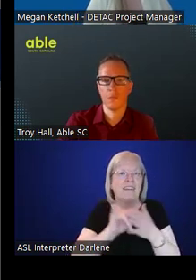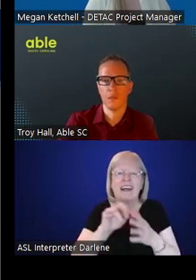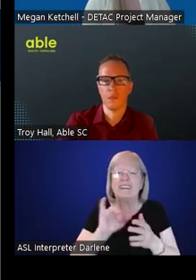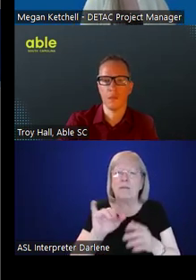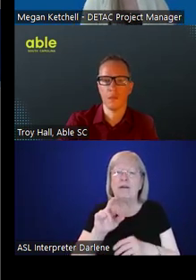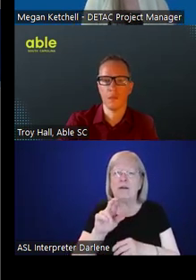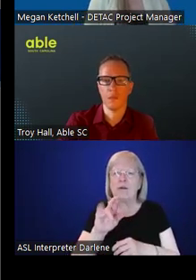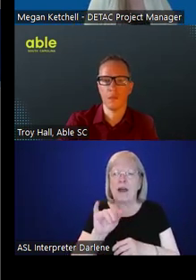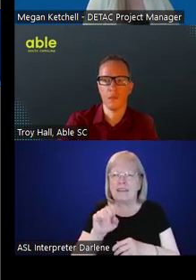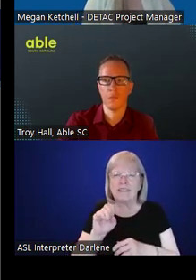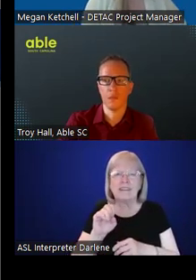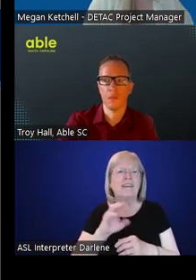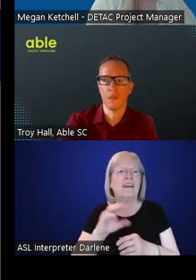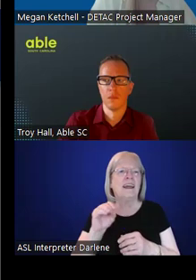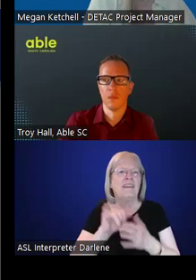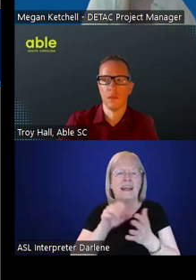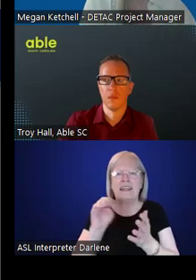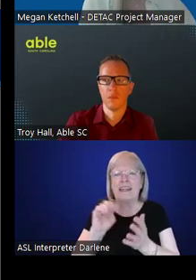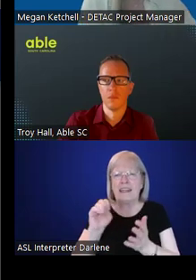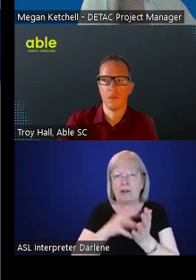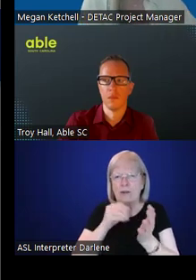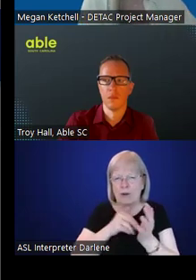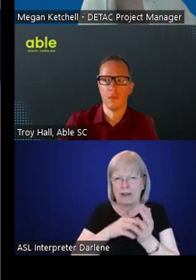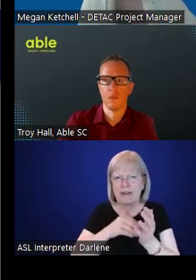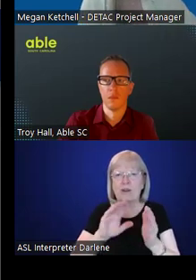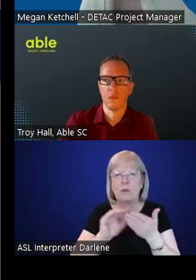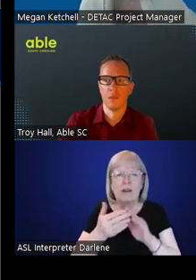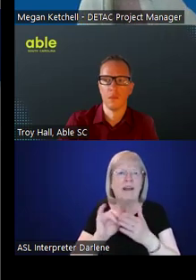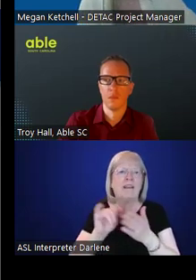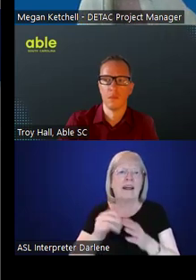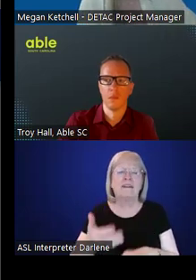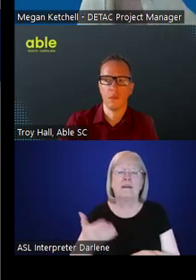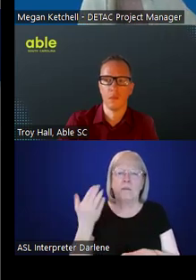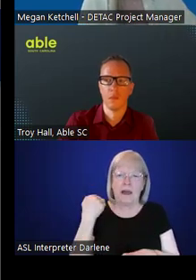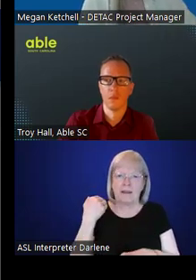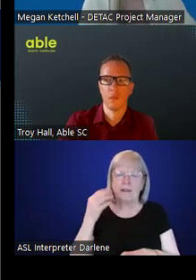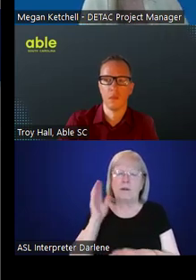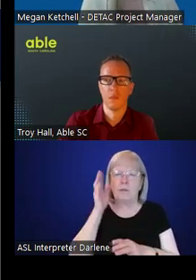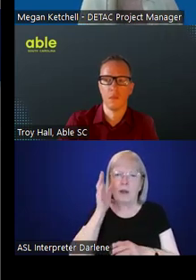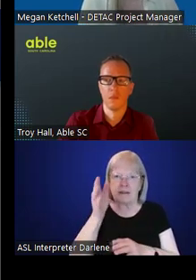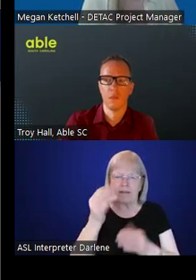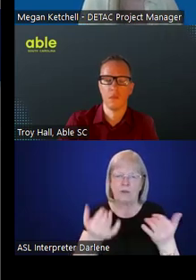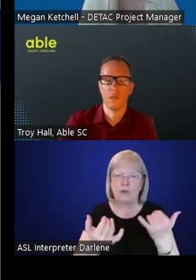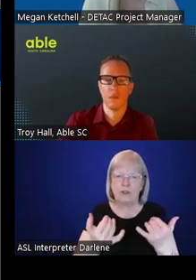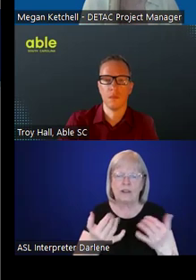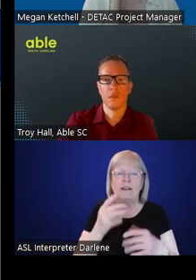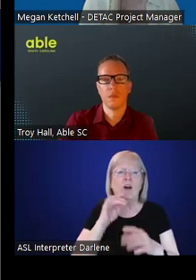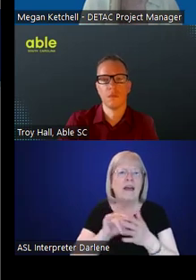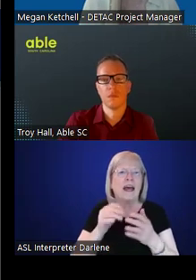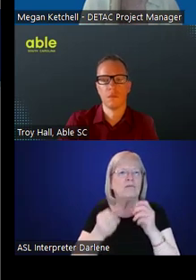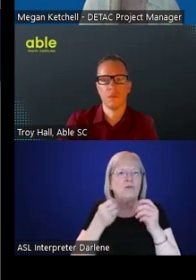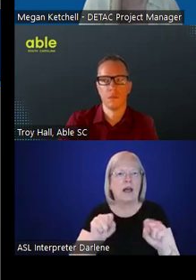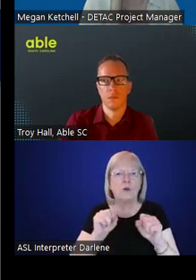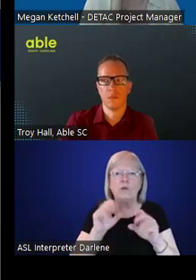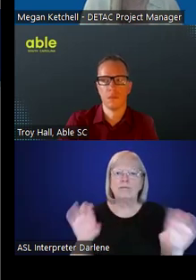e-learning community, which is called the Past, Present, and Future of Centers for Independent Living, or CILS, facilitating